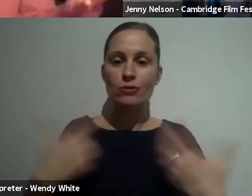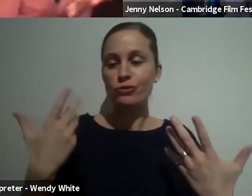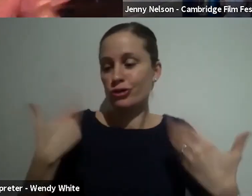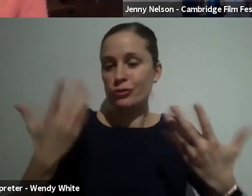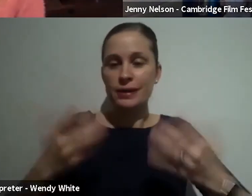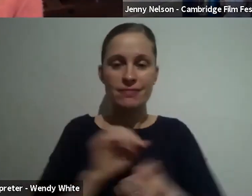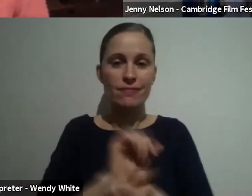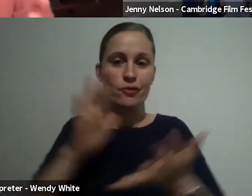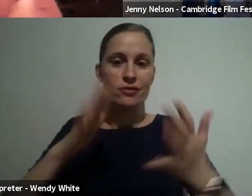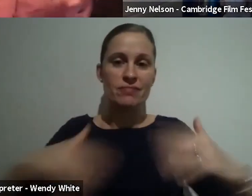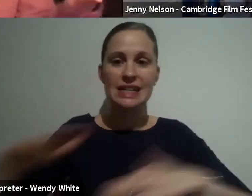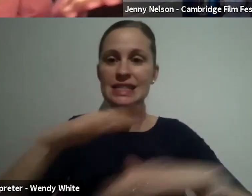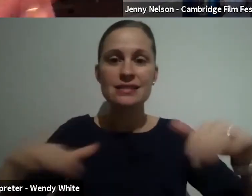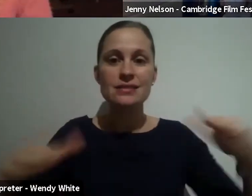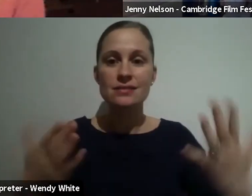school